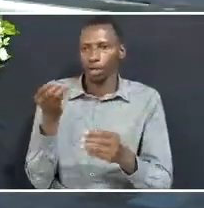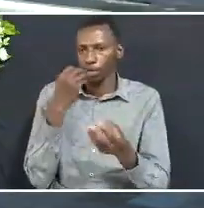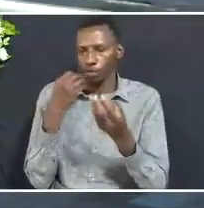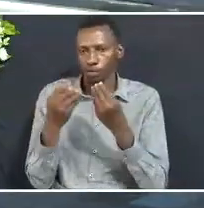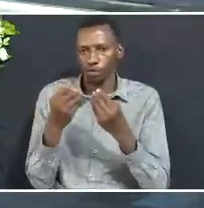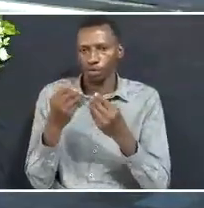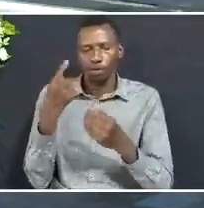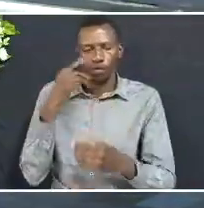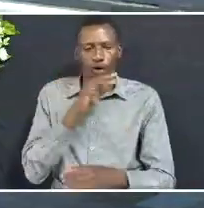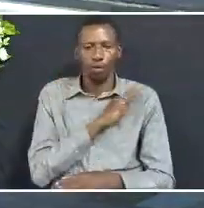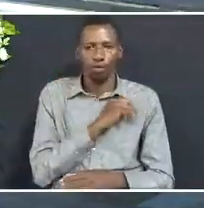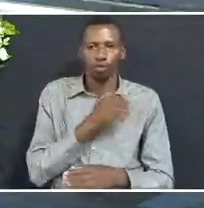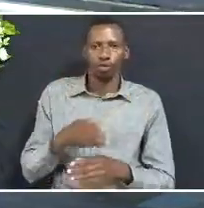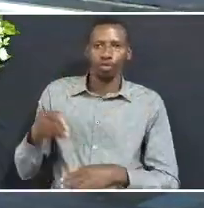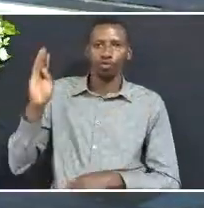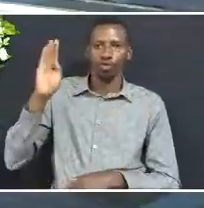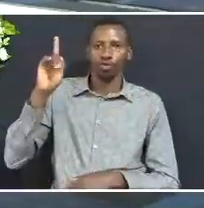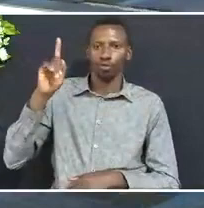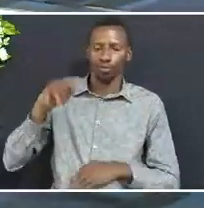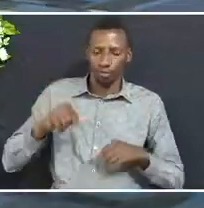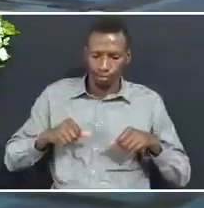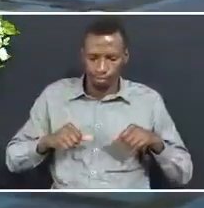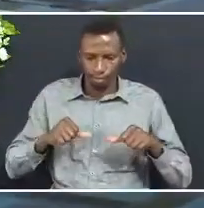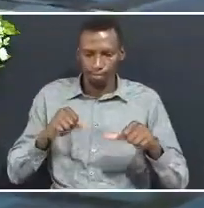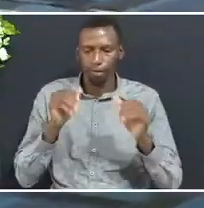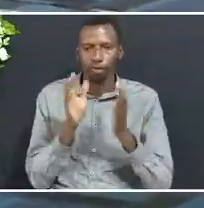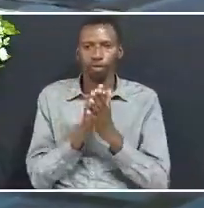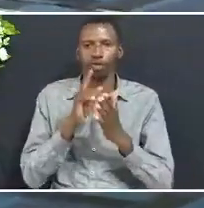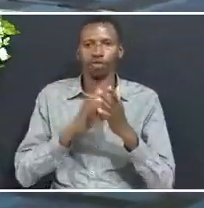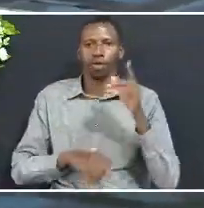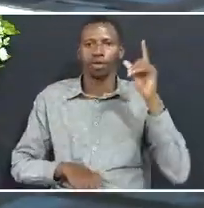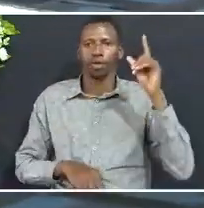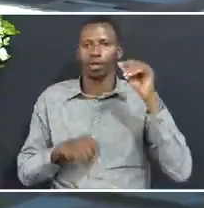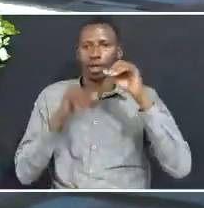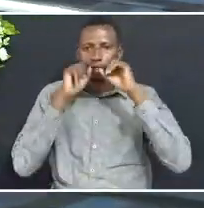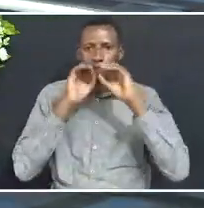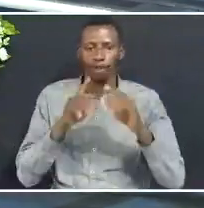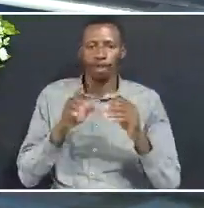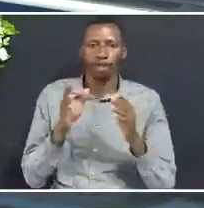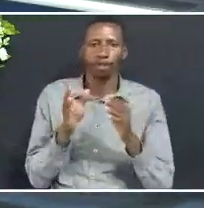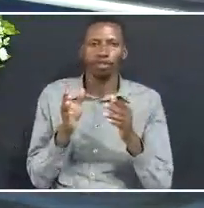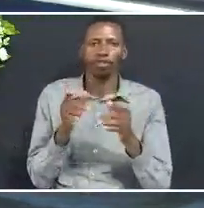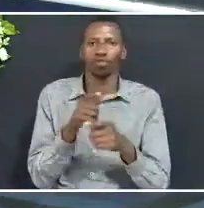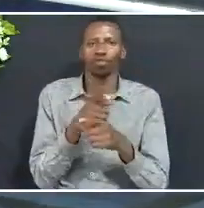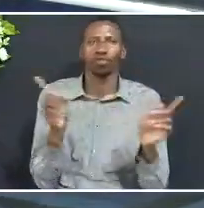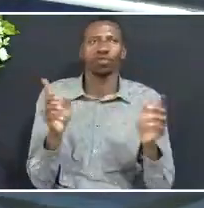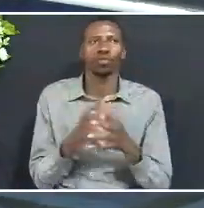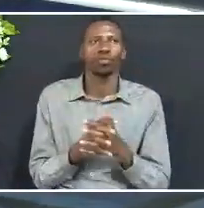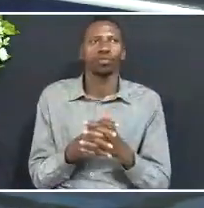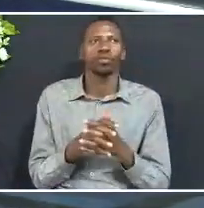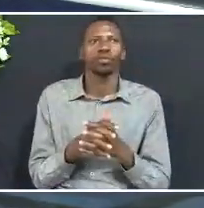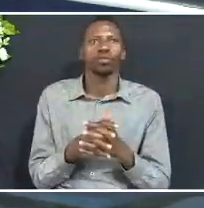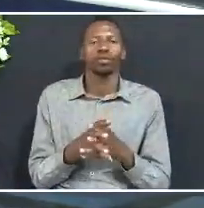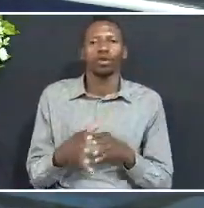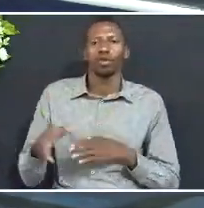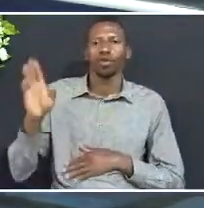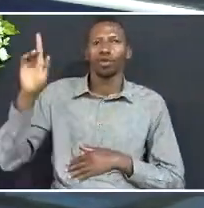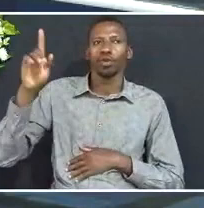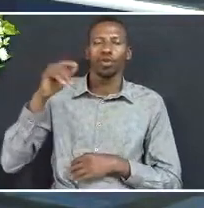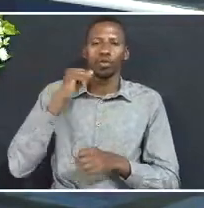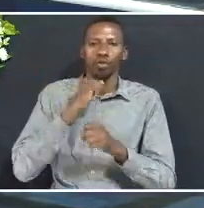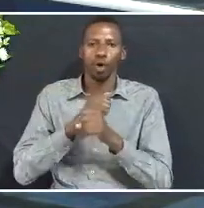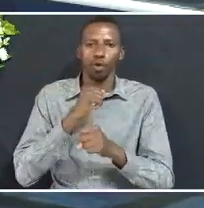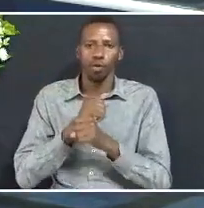may continue with what He has blessed you with, because God does not work in a vacuum. He works with the people He has